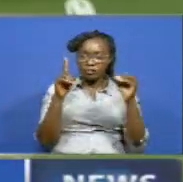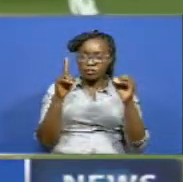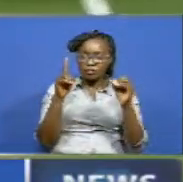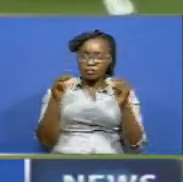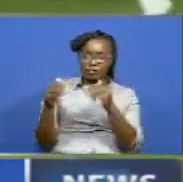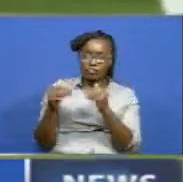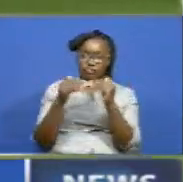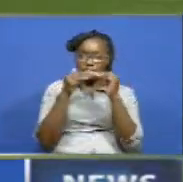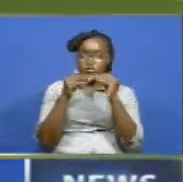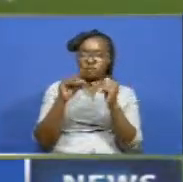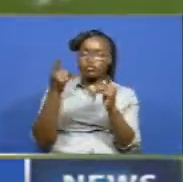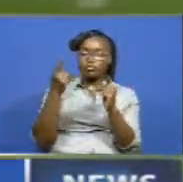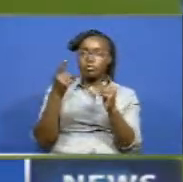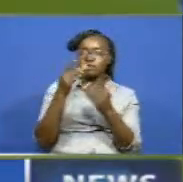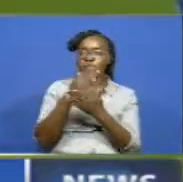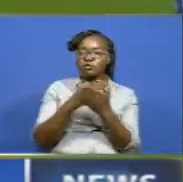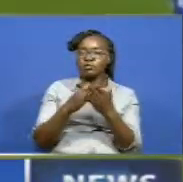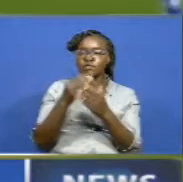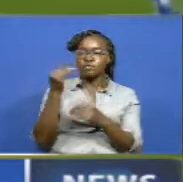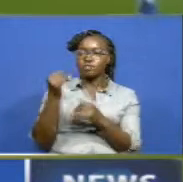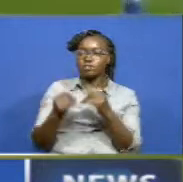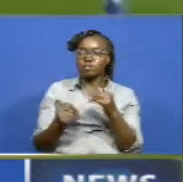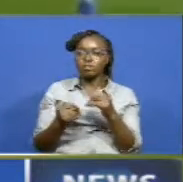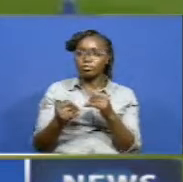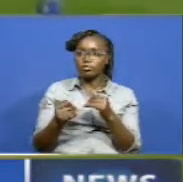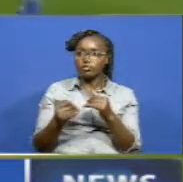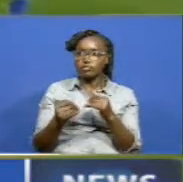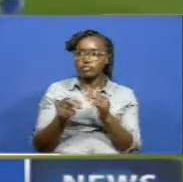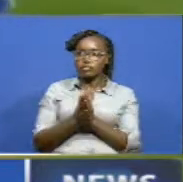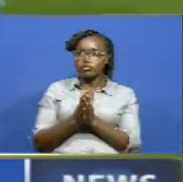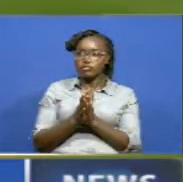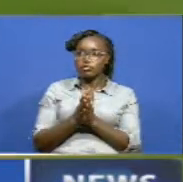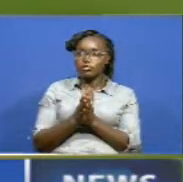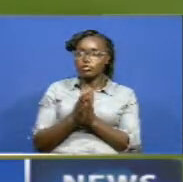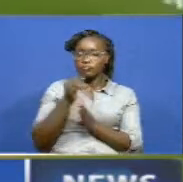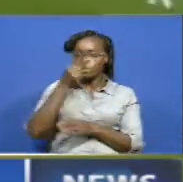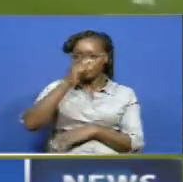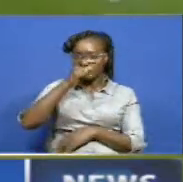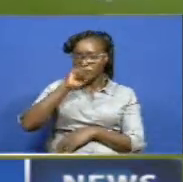of their Champions League semi-final at the Alfredo Di Stefano in Spain.